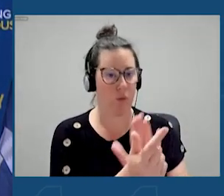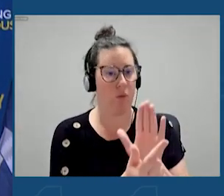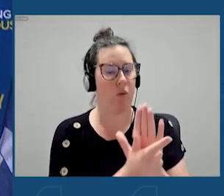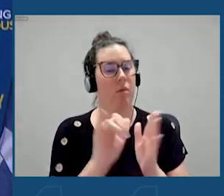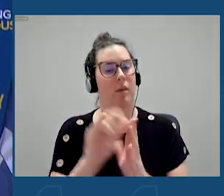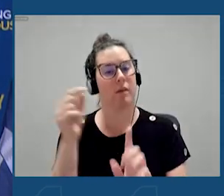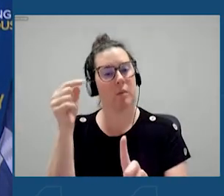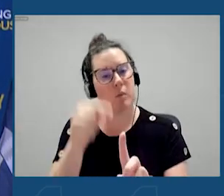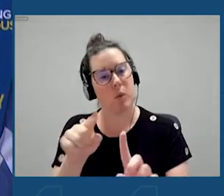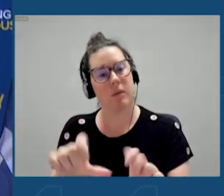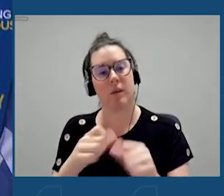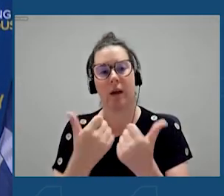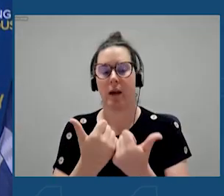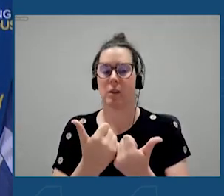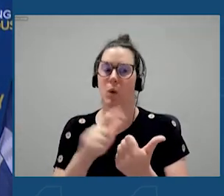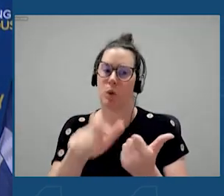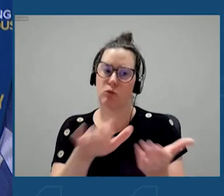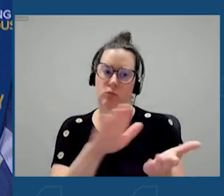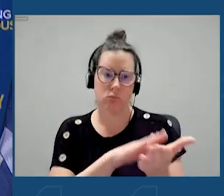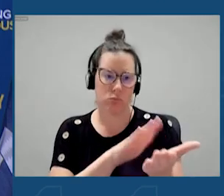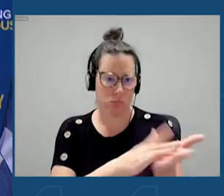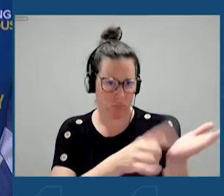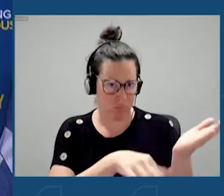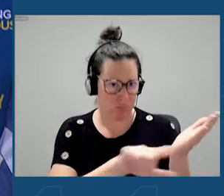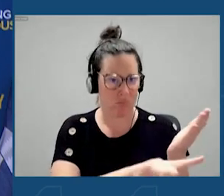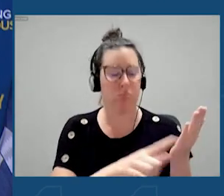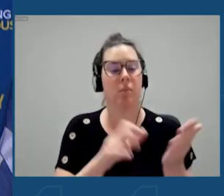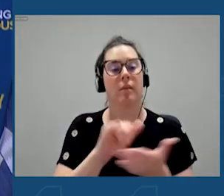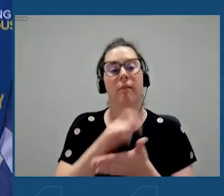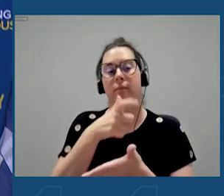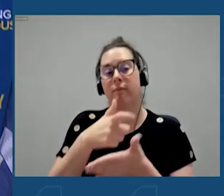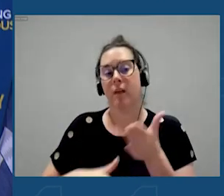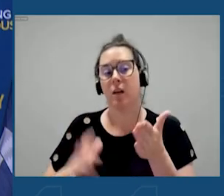get the credit they deserve. So the fines used to be